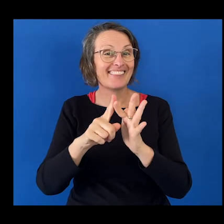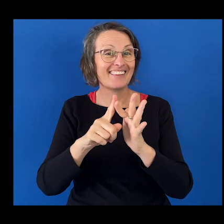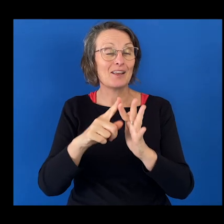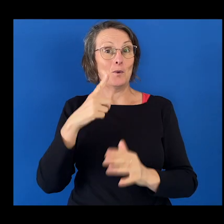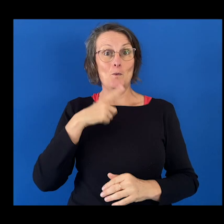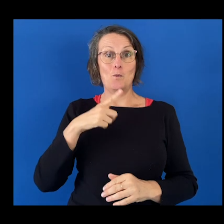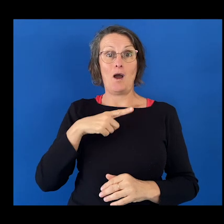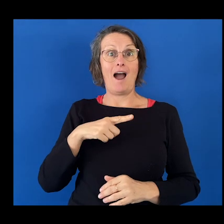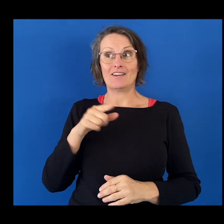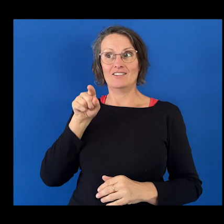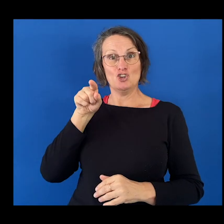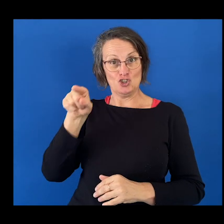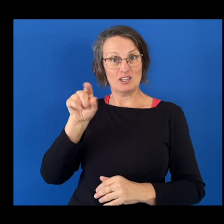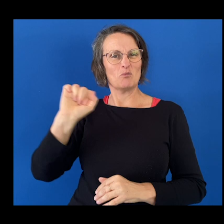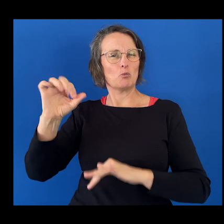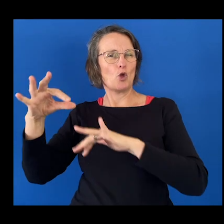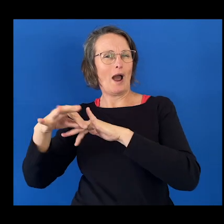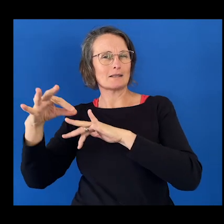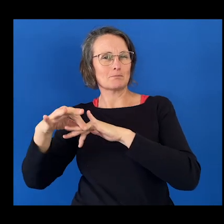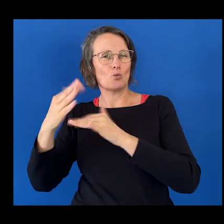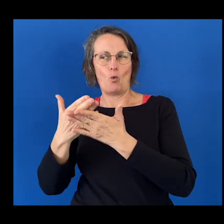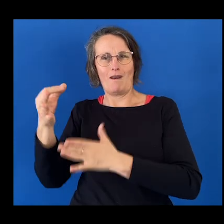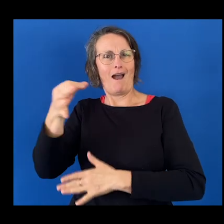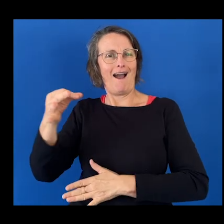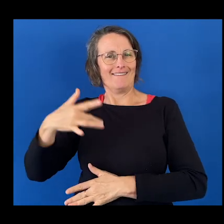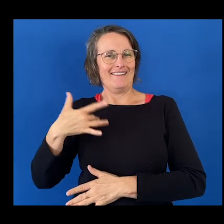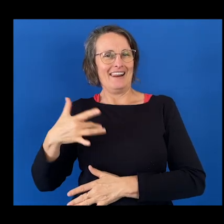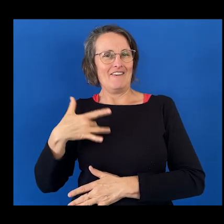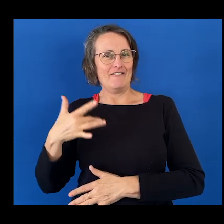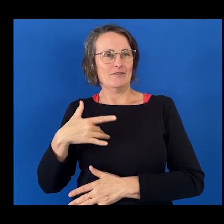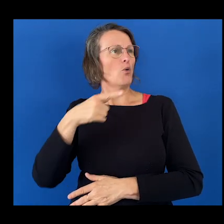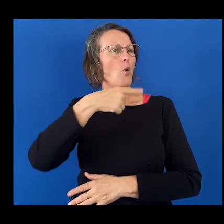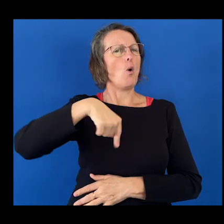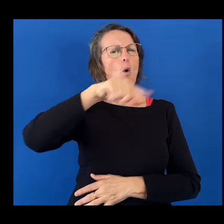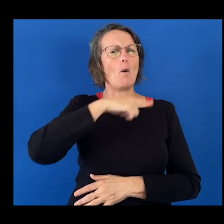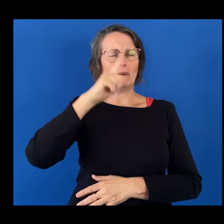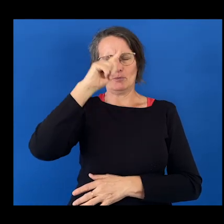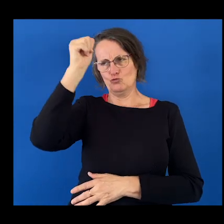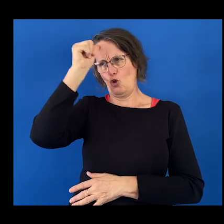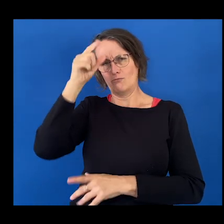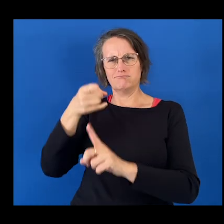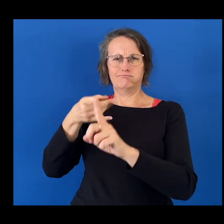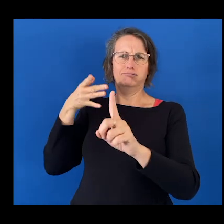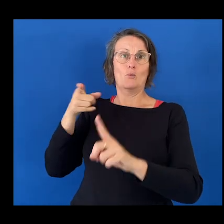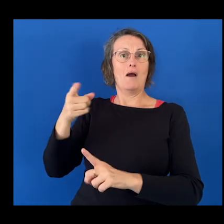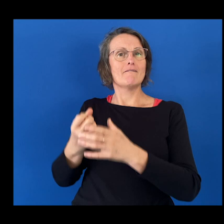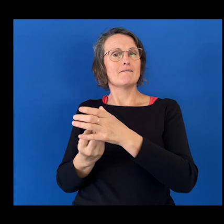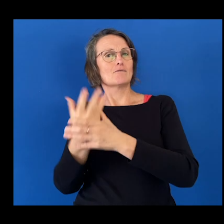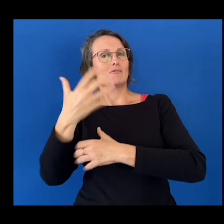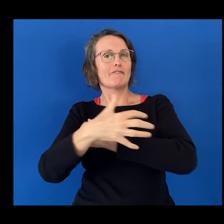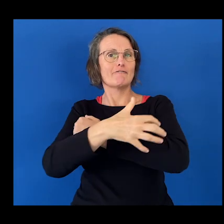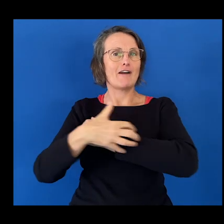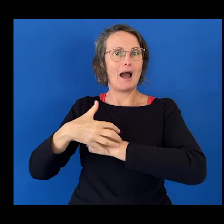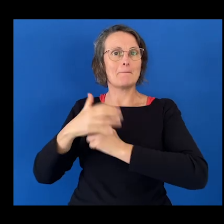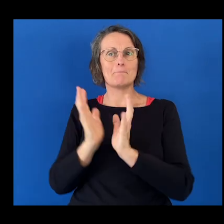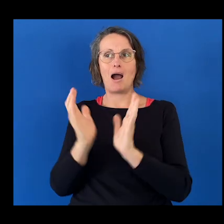she and her husband on the island of Vava'u were known for their pineapple plantation. That